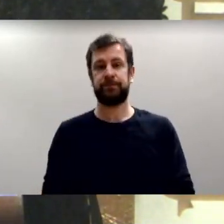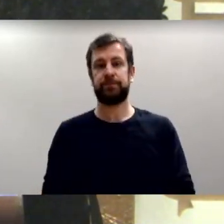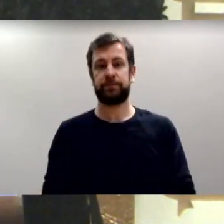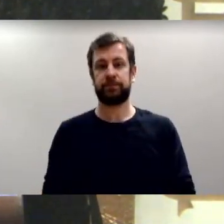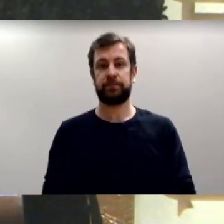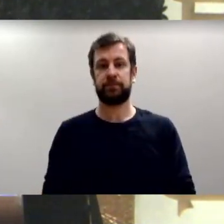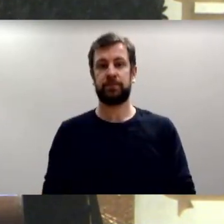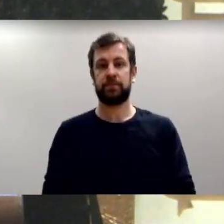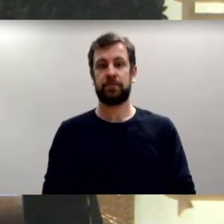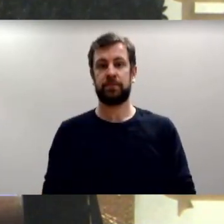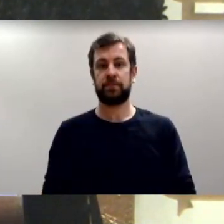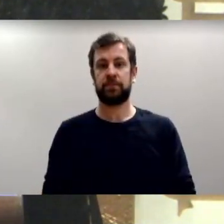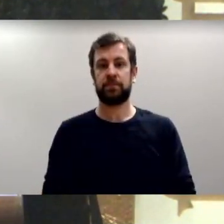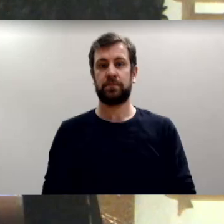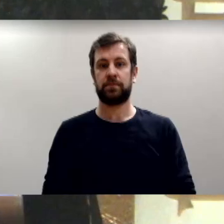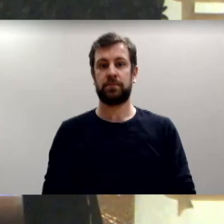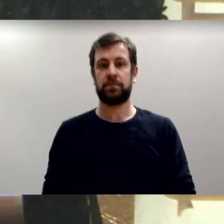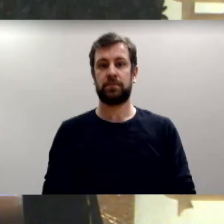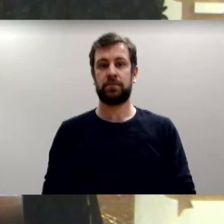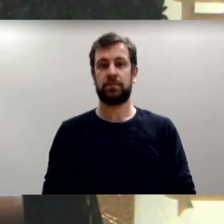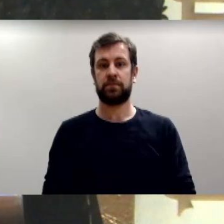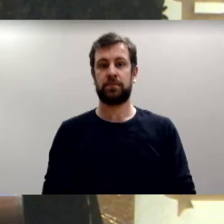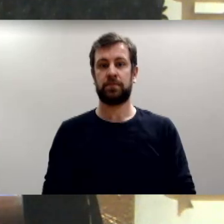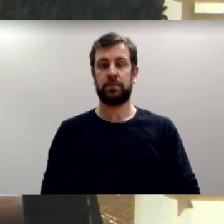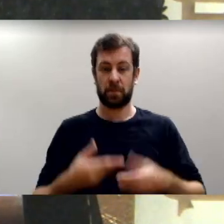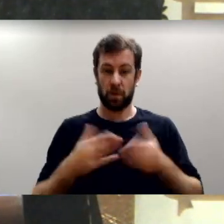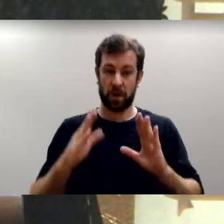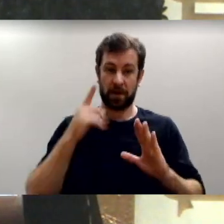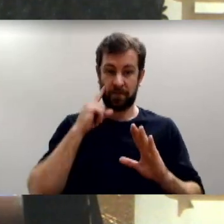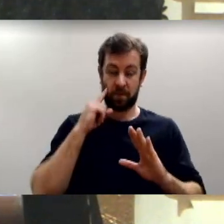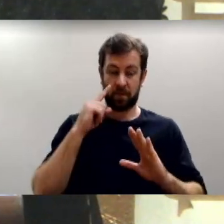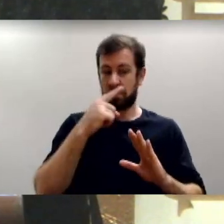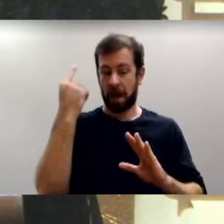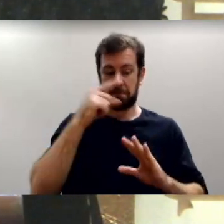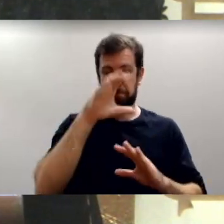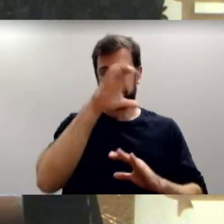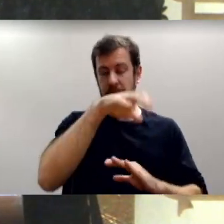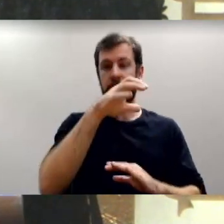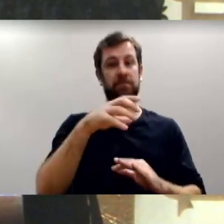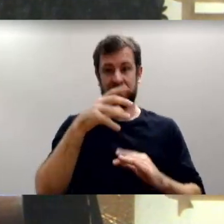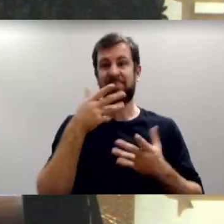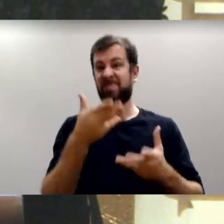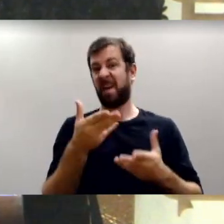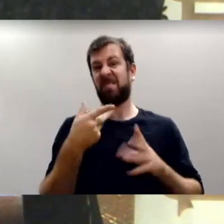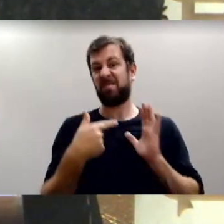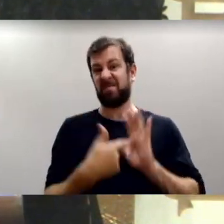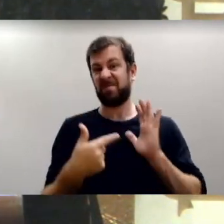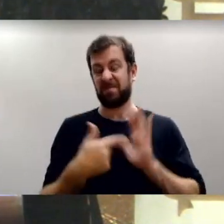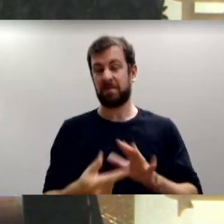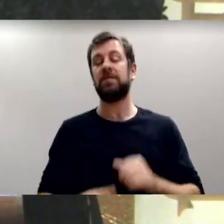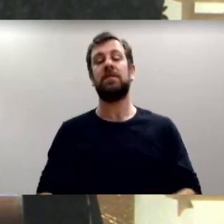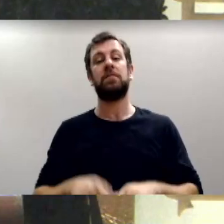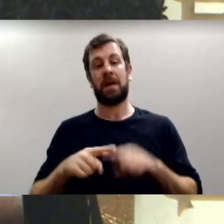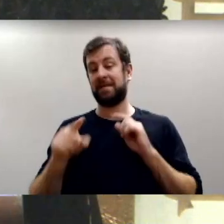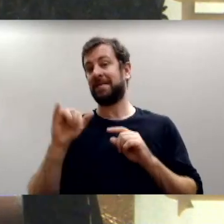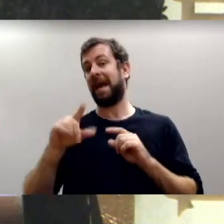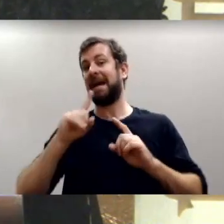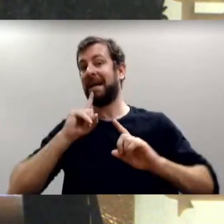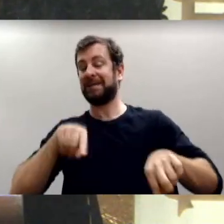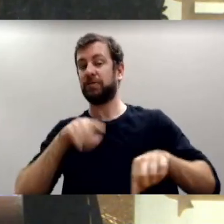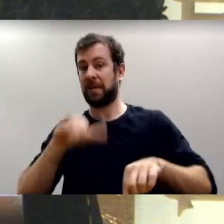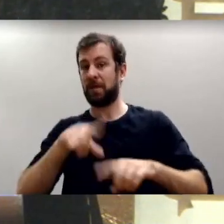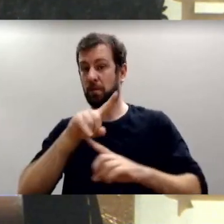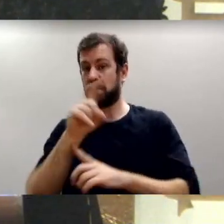the way of the example of Qibla is there. And this actually would answer this question. Sometimes people